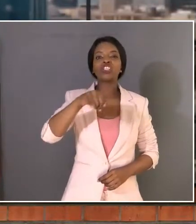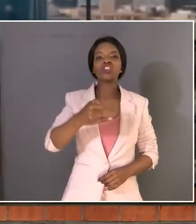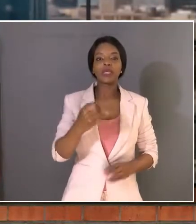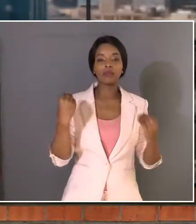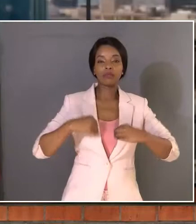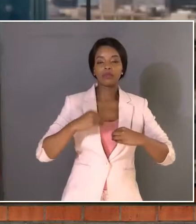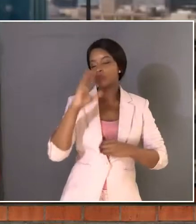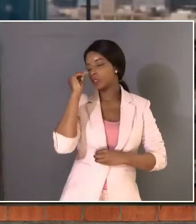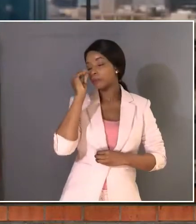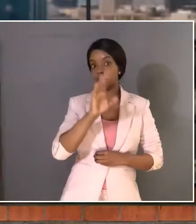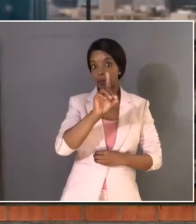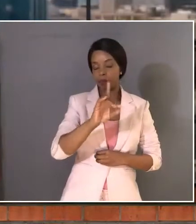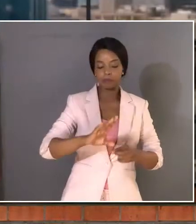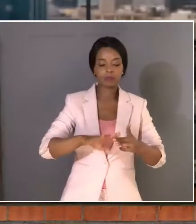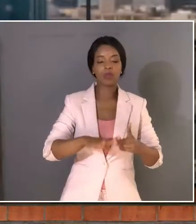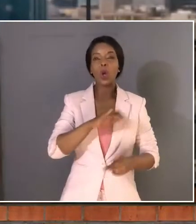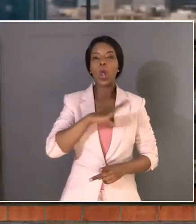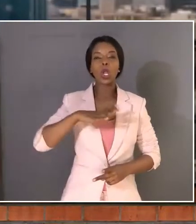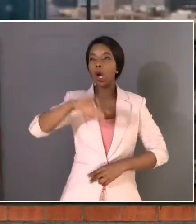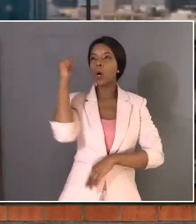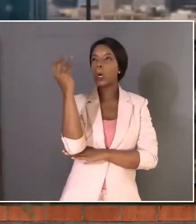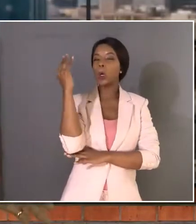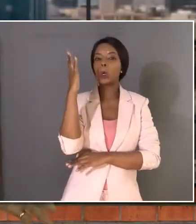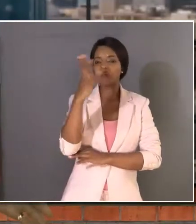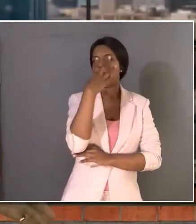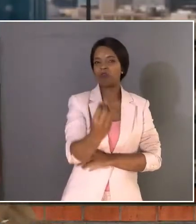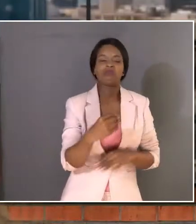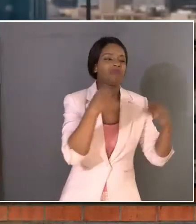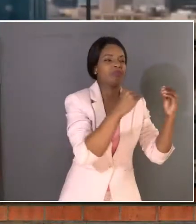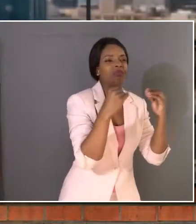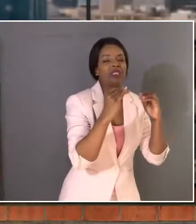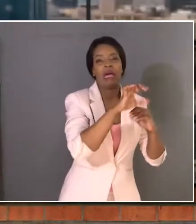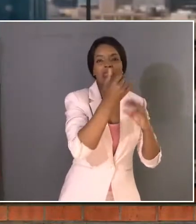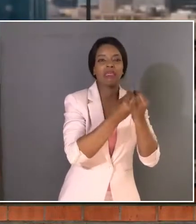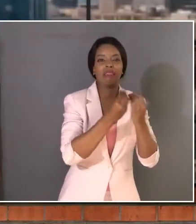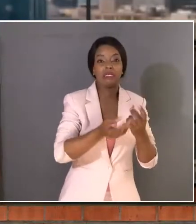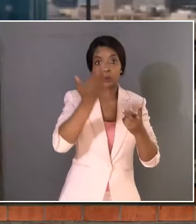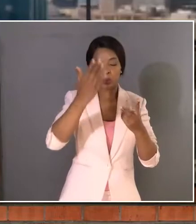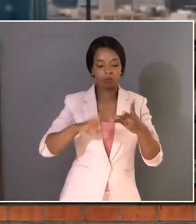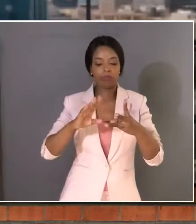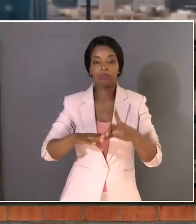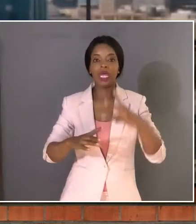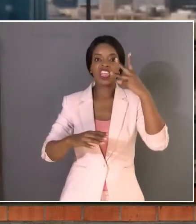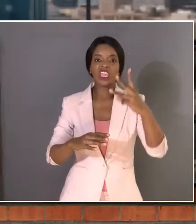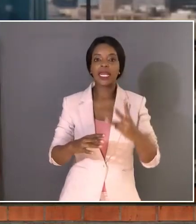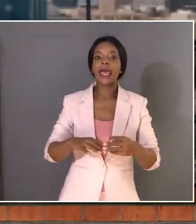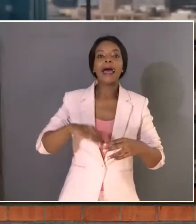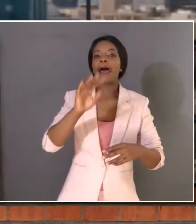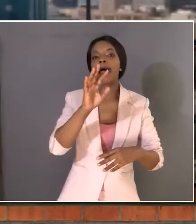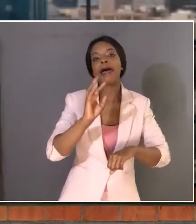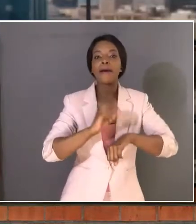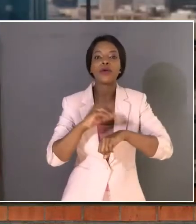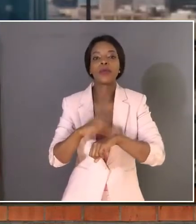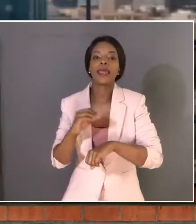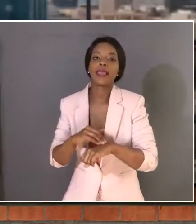long PowerPoint presentation? Or three, using technical issues as an excuse for being late to a